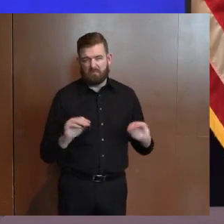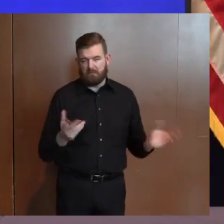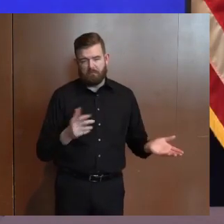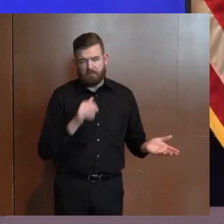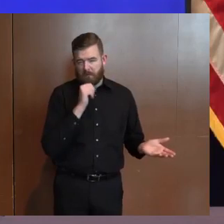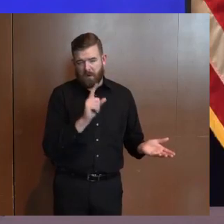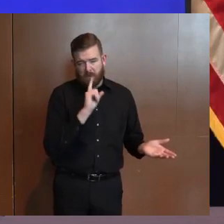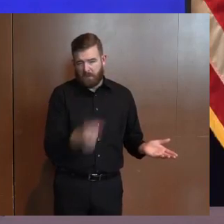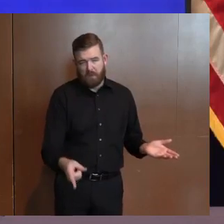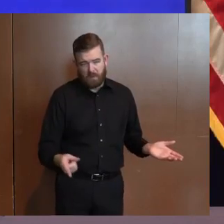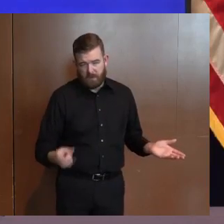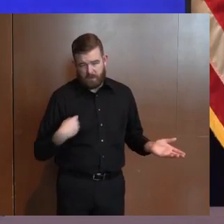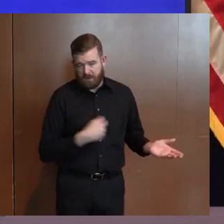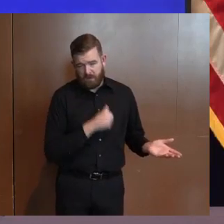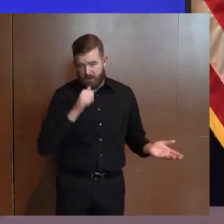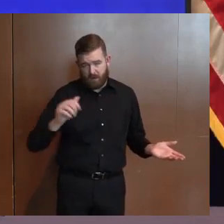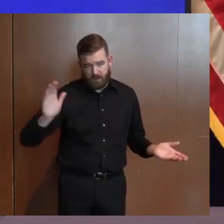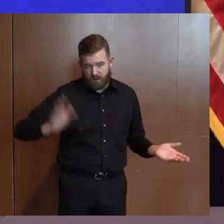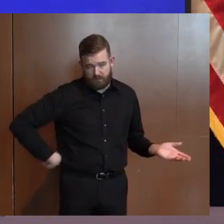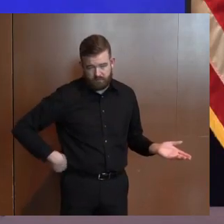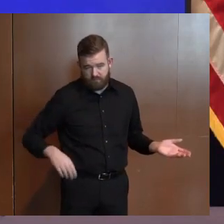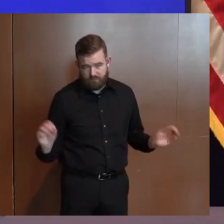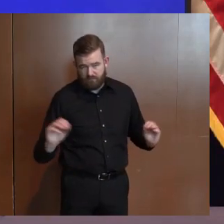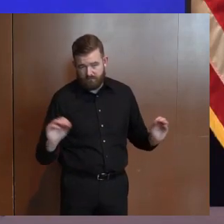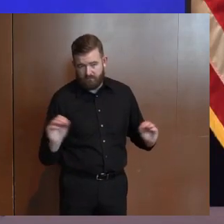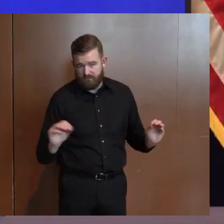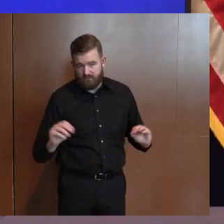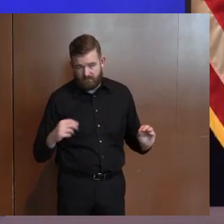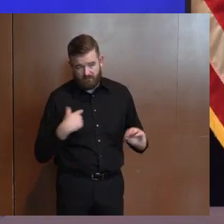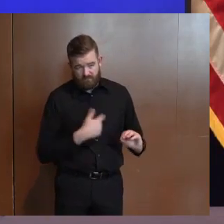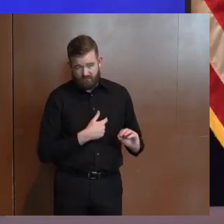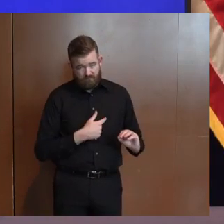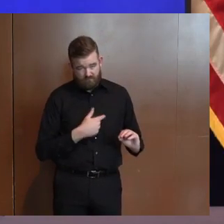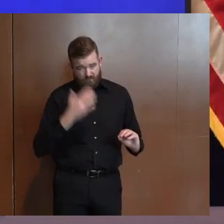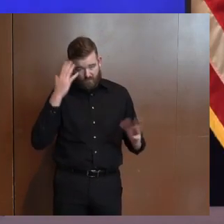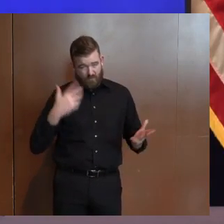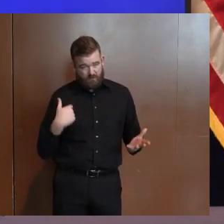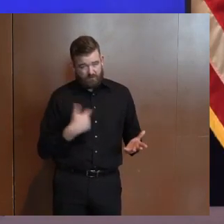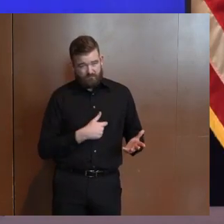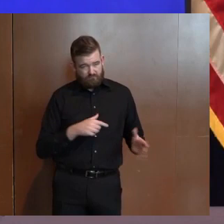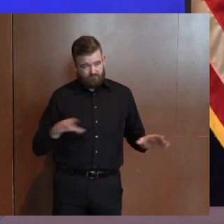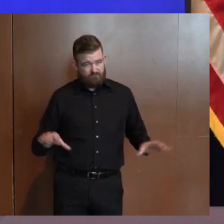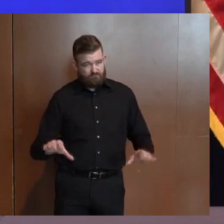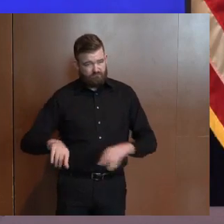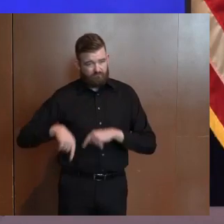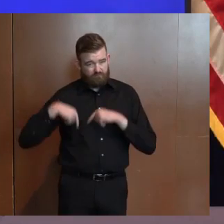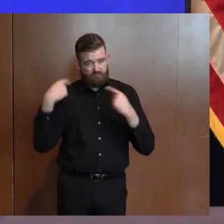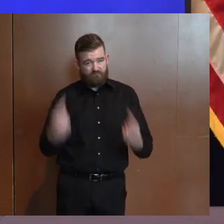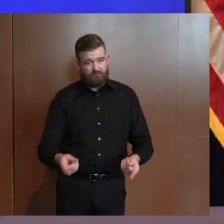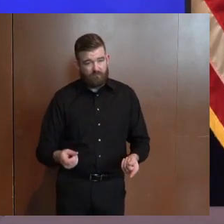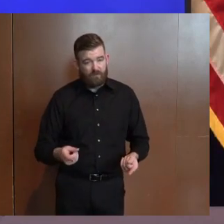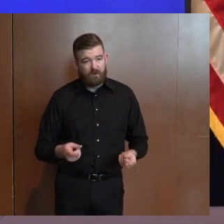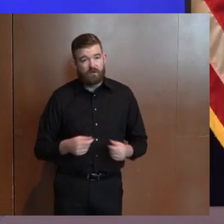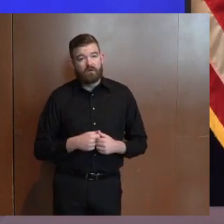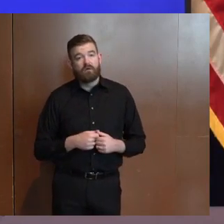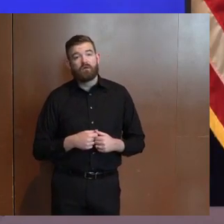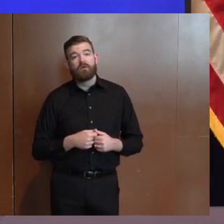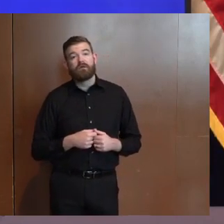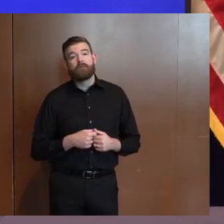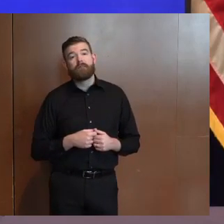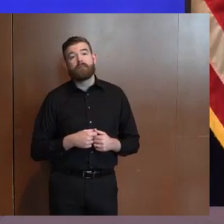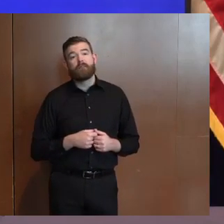respect, I'll stand on our facts and our record. I don't spend a lot of time worrying about correcting that record because A, it's barely come up,